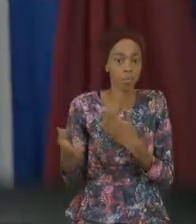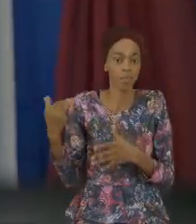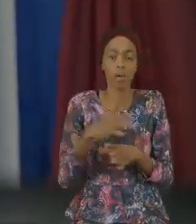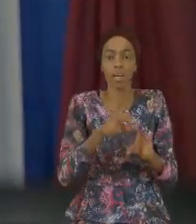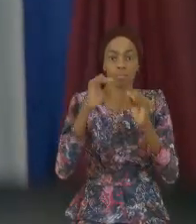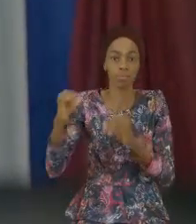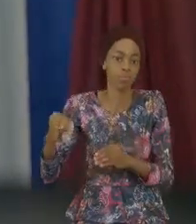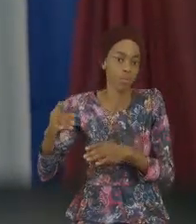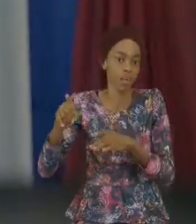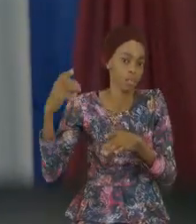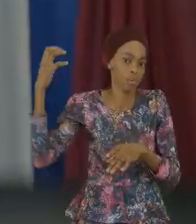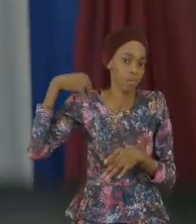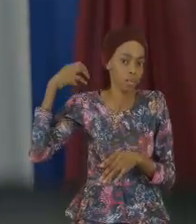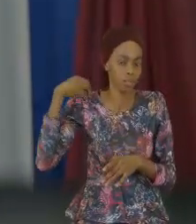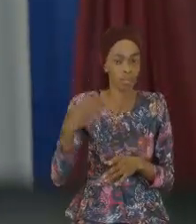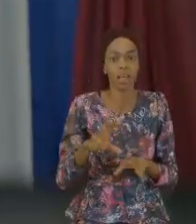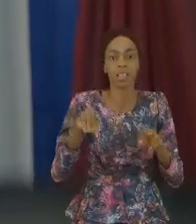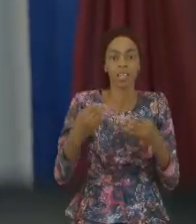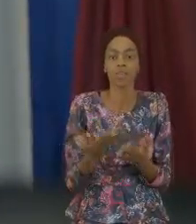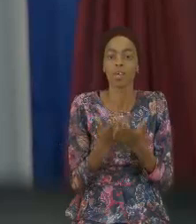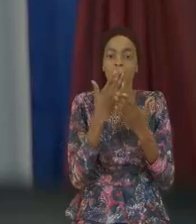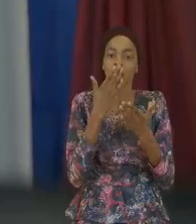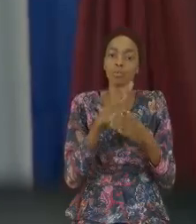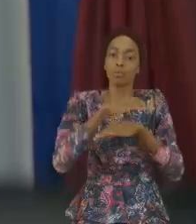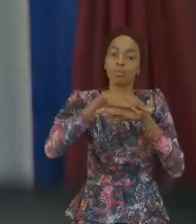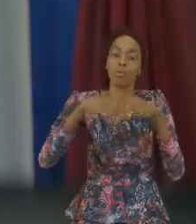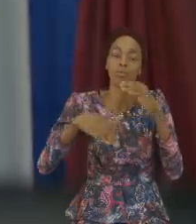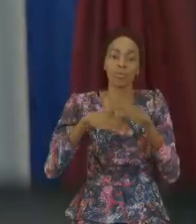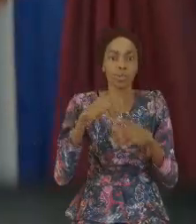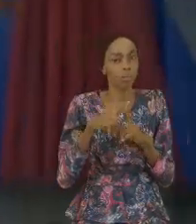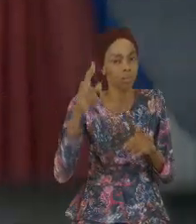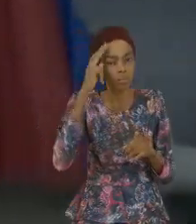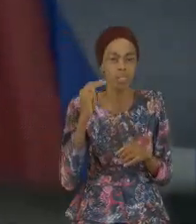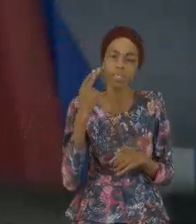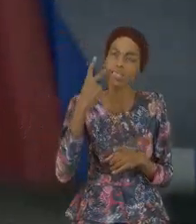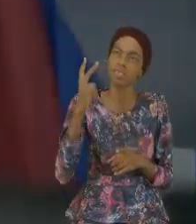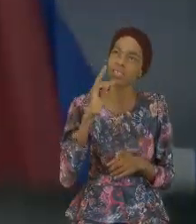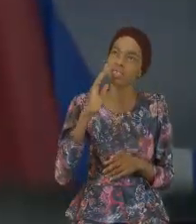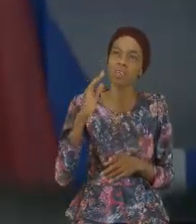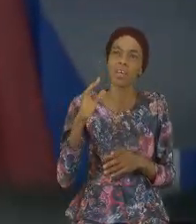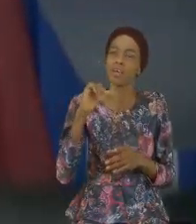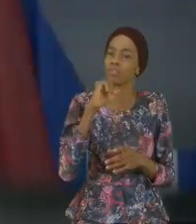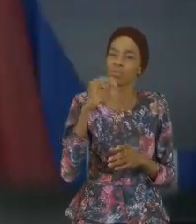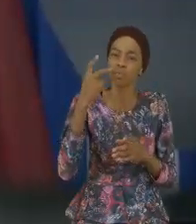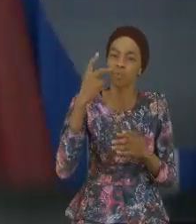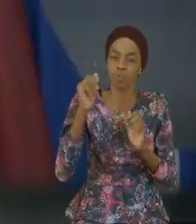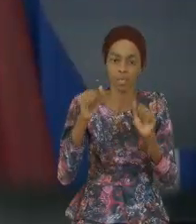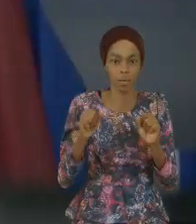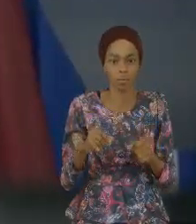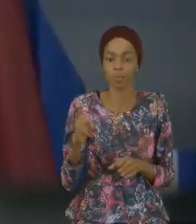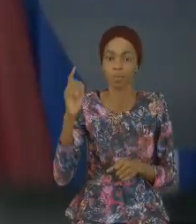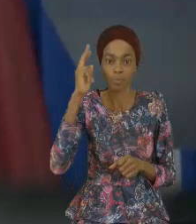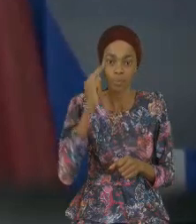Moses saw the invisible. He saw that this is not my final bus